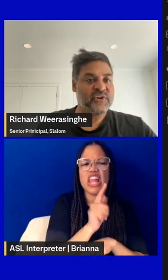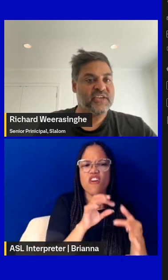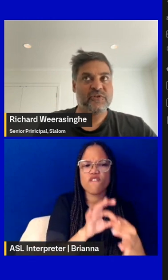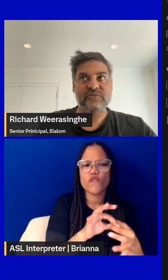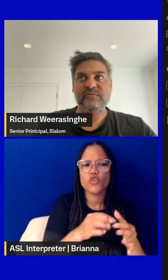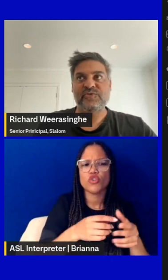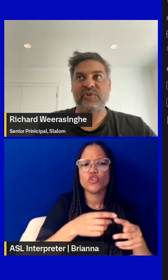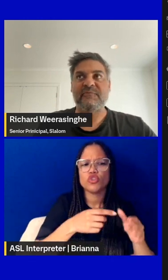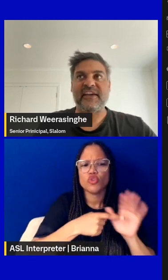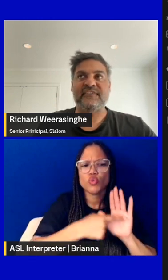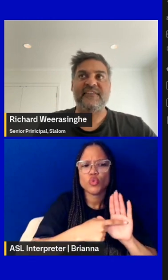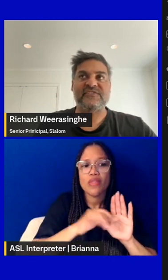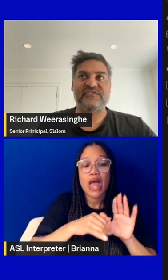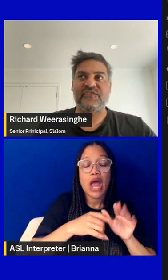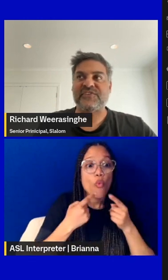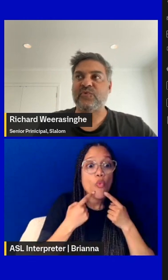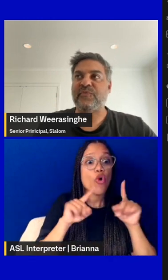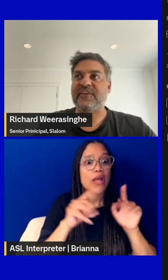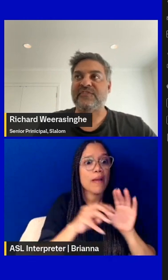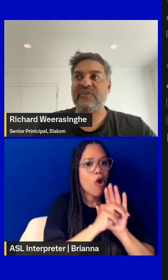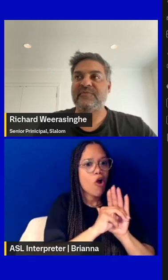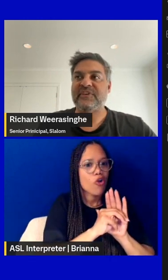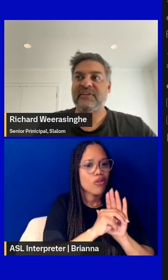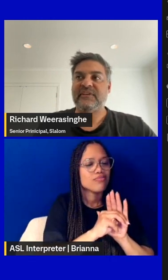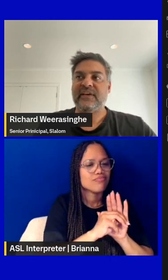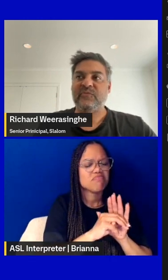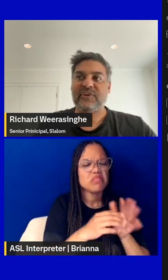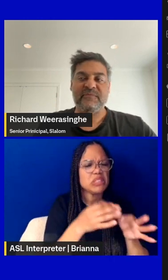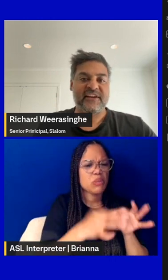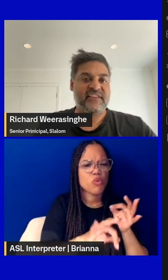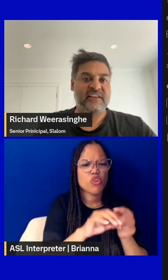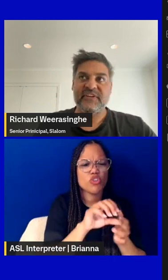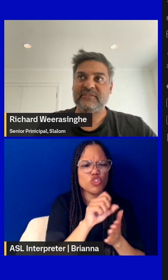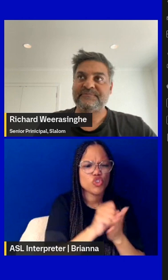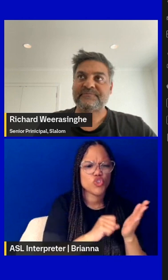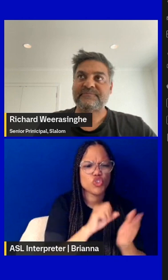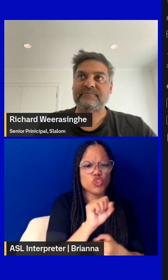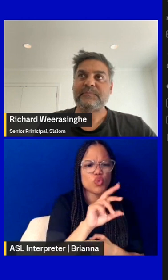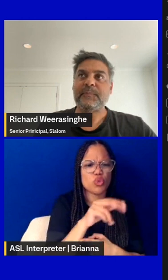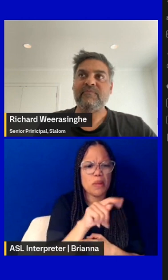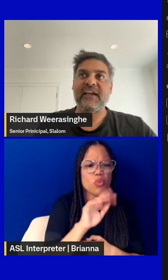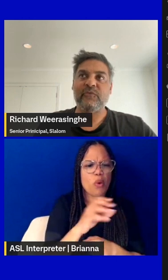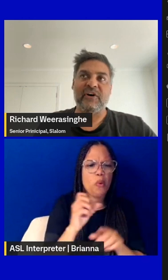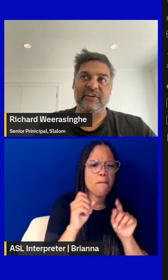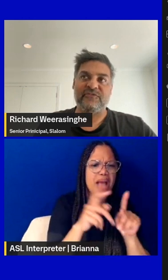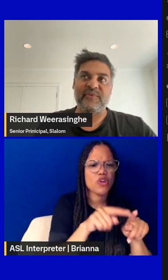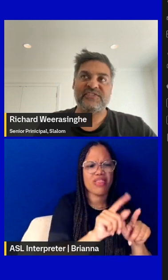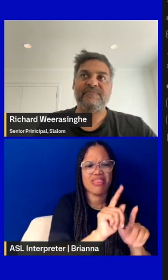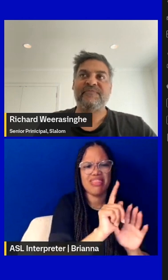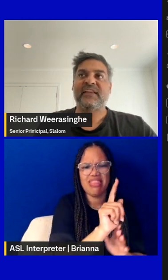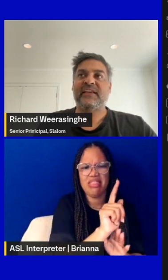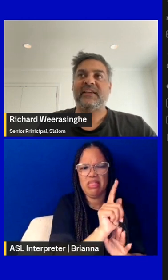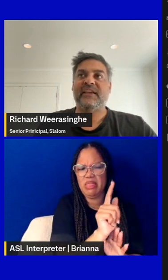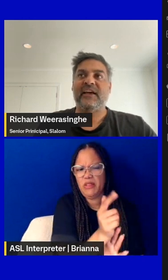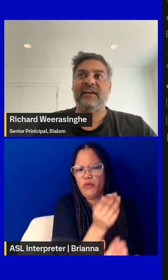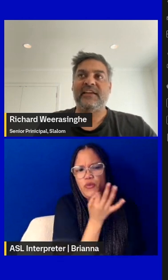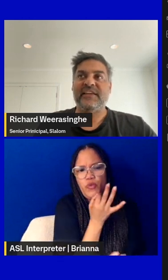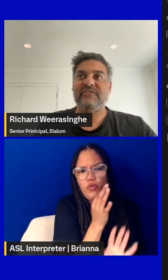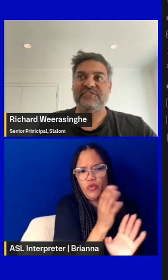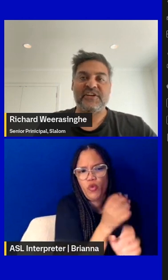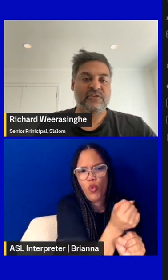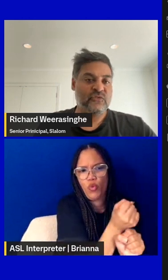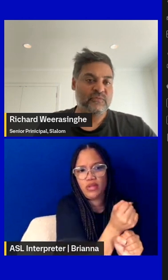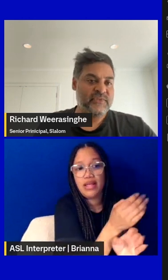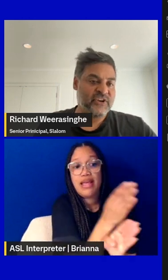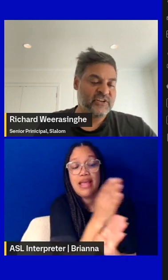demonstrate the working model. So we'll come back to that. It's just a very small Python script, and we'll come back to that in a minute. Well, in a few minutes. And